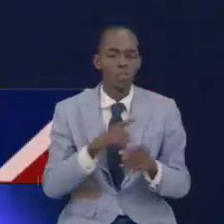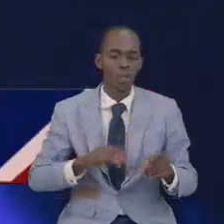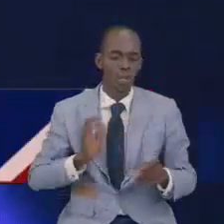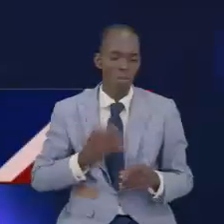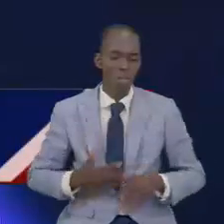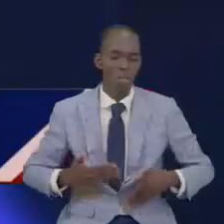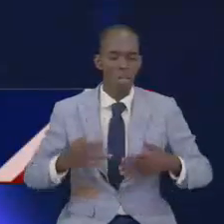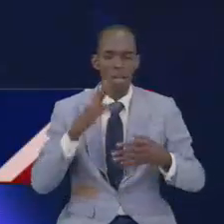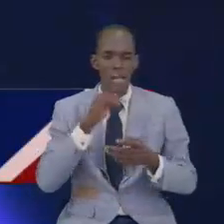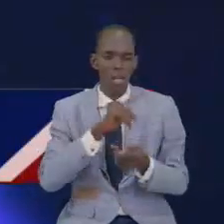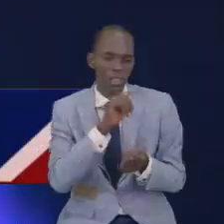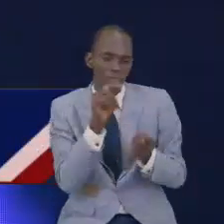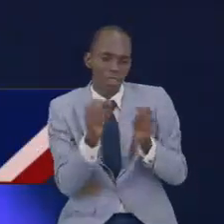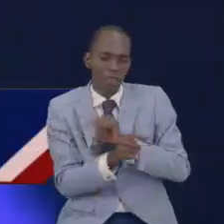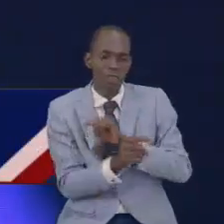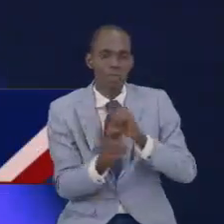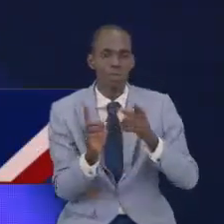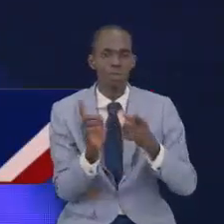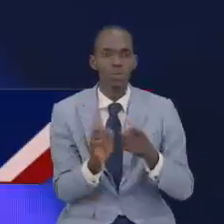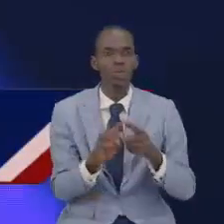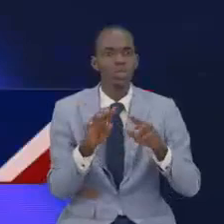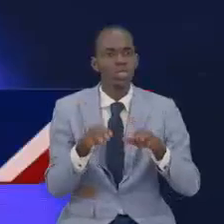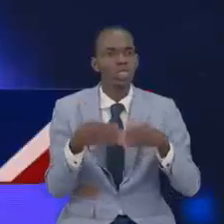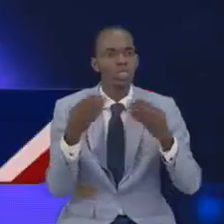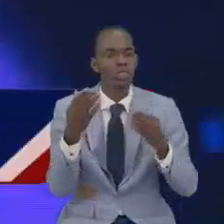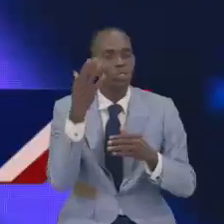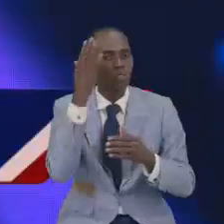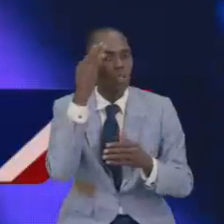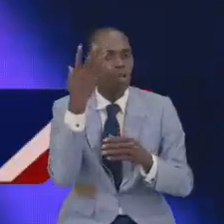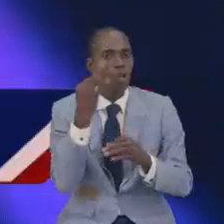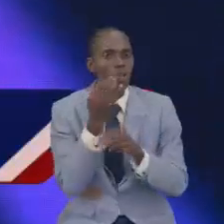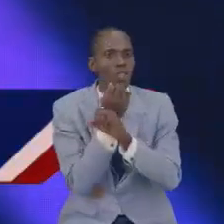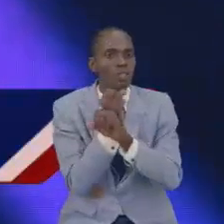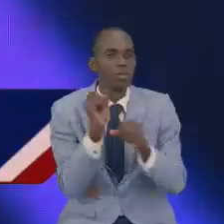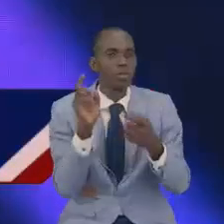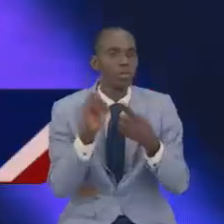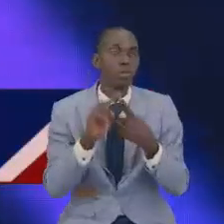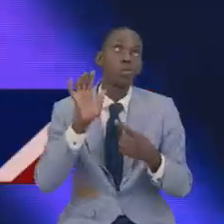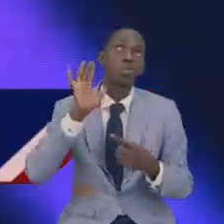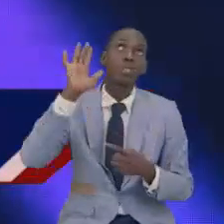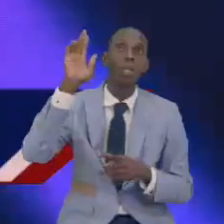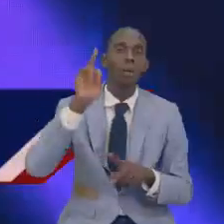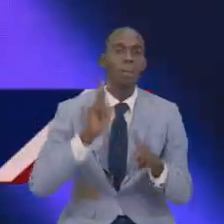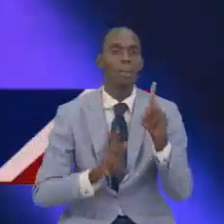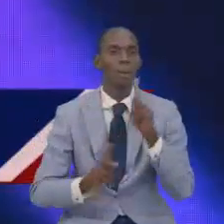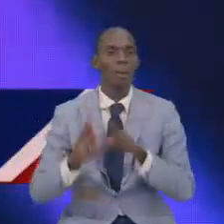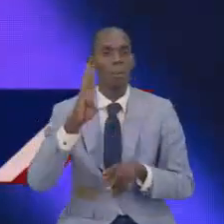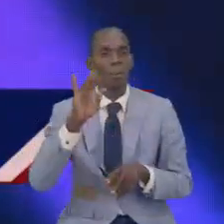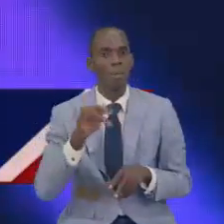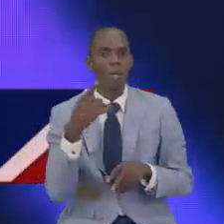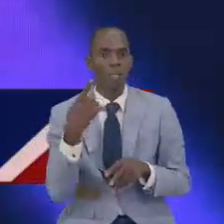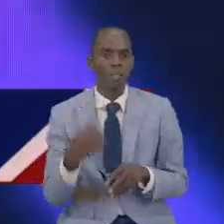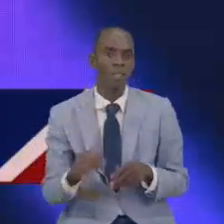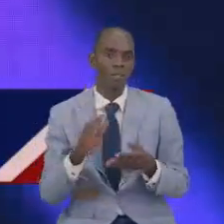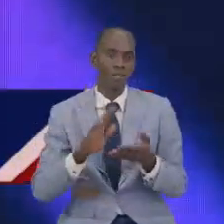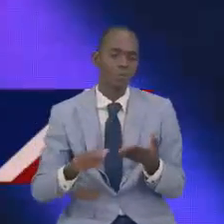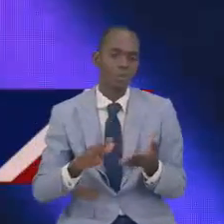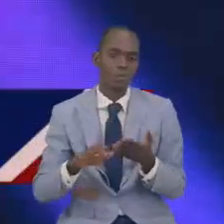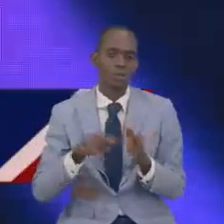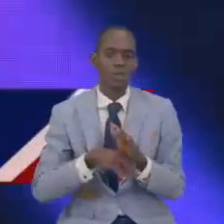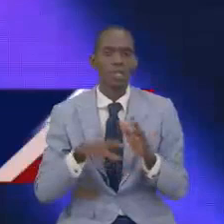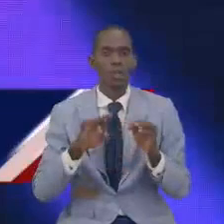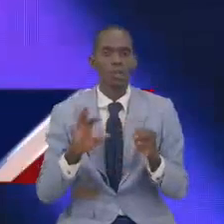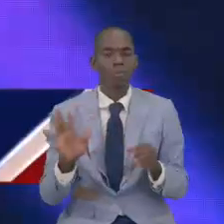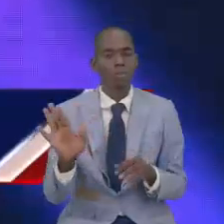to give knowledge of salvation unto his people by the remission of their sins.